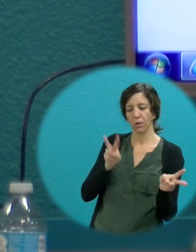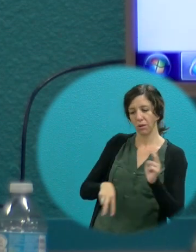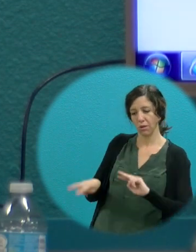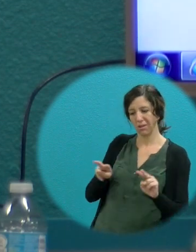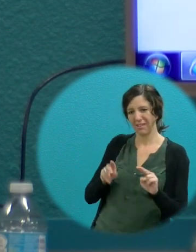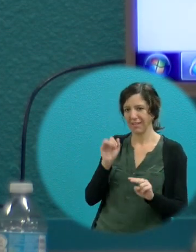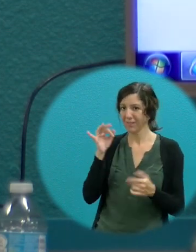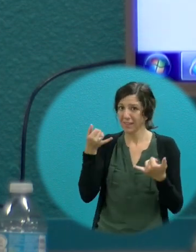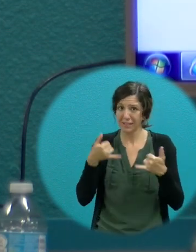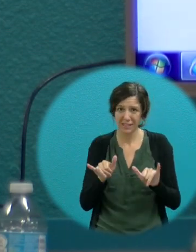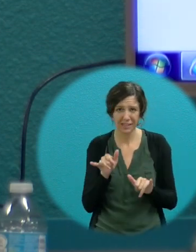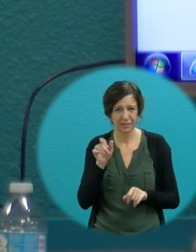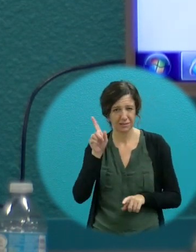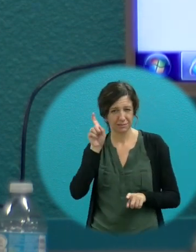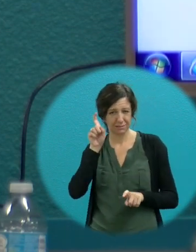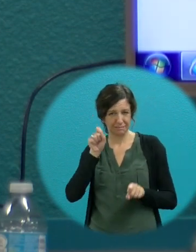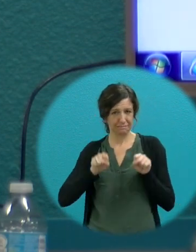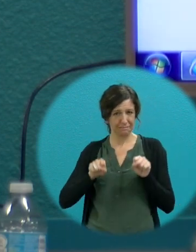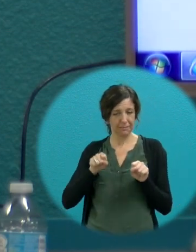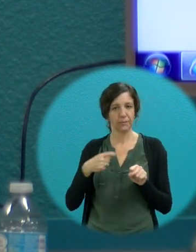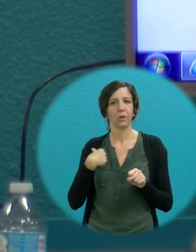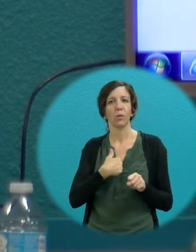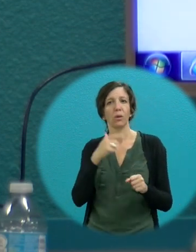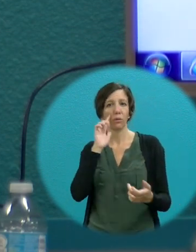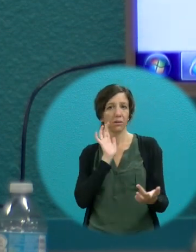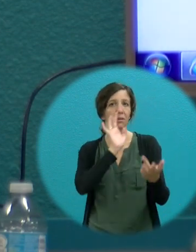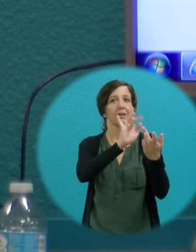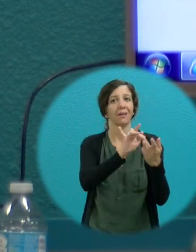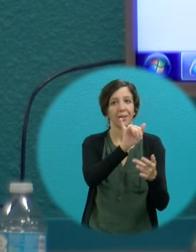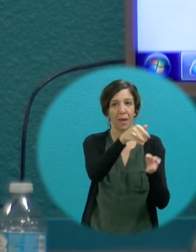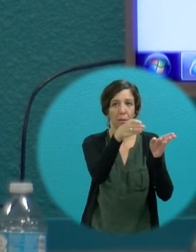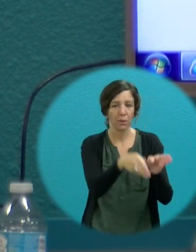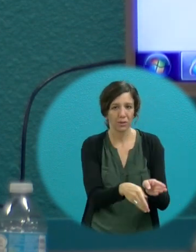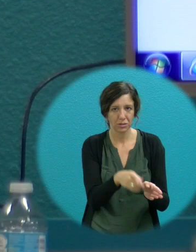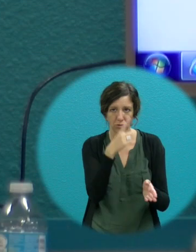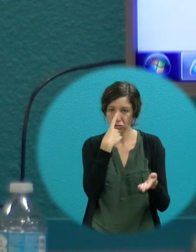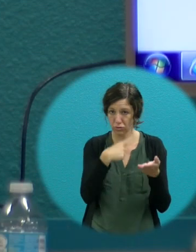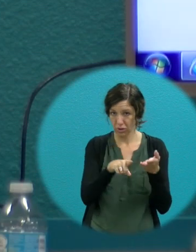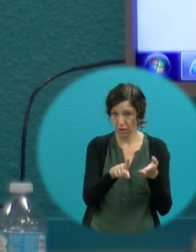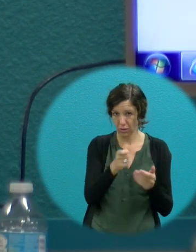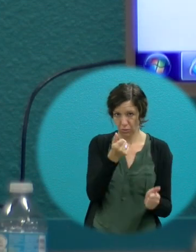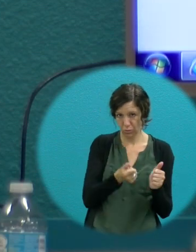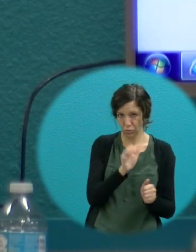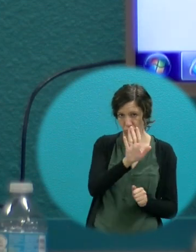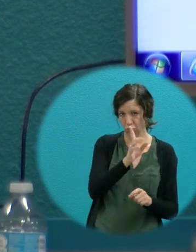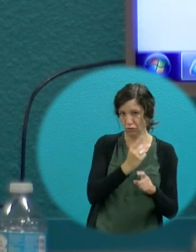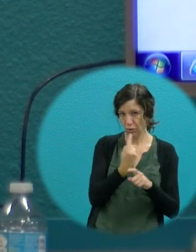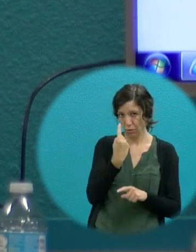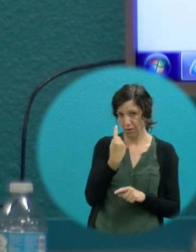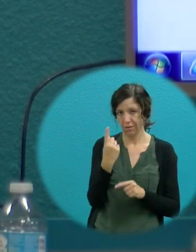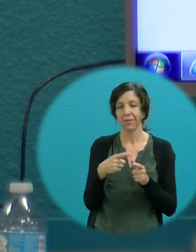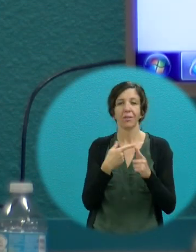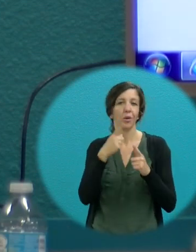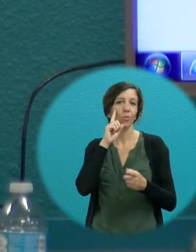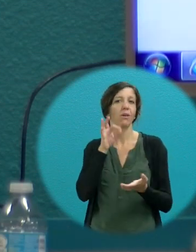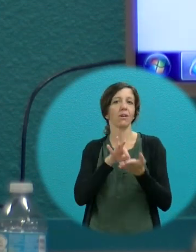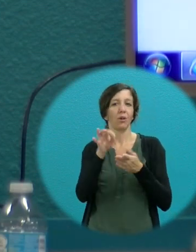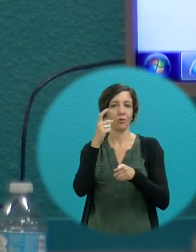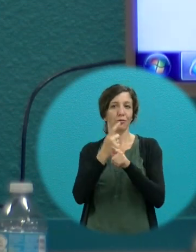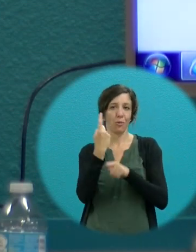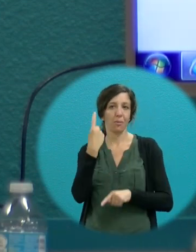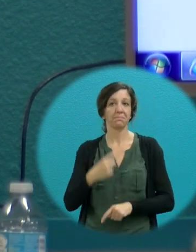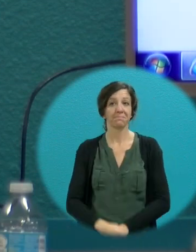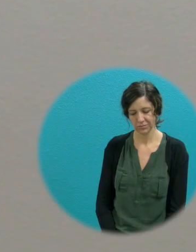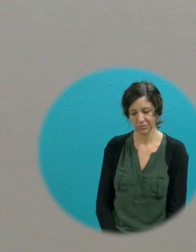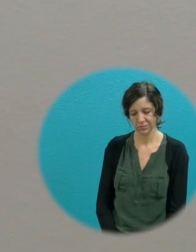signature, we will be in touch with you until we can rectify the situation. And then the correct ballot will be counted.